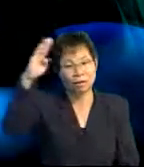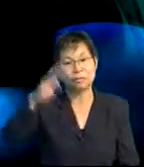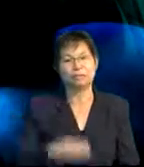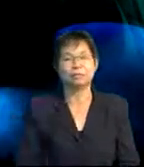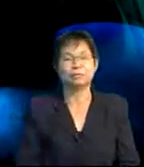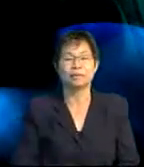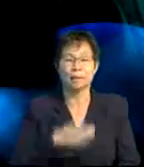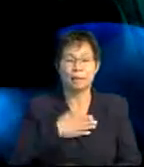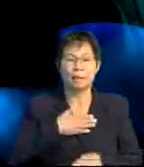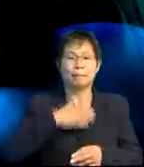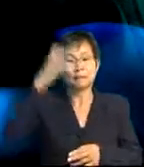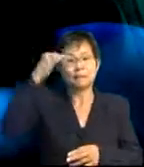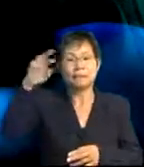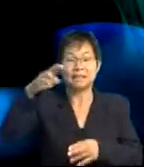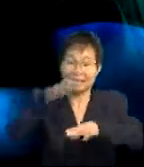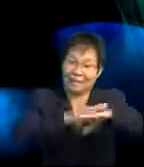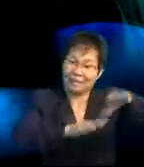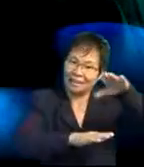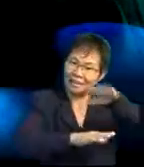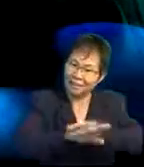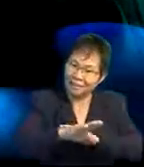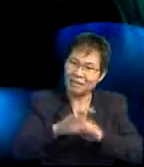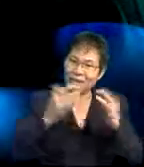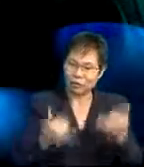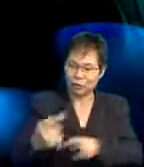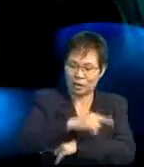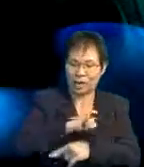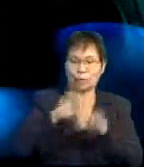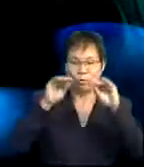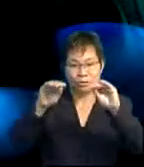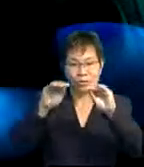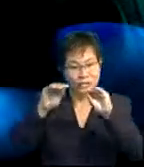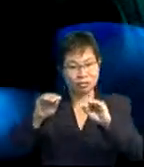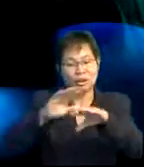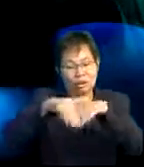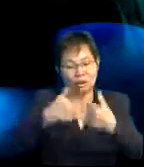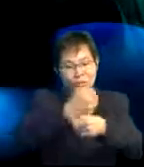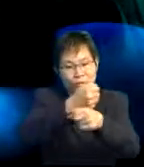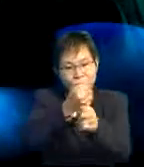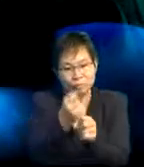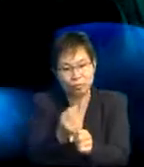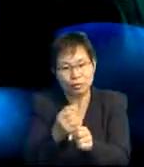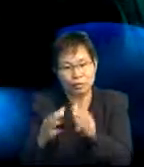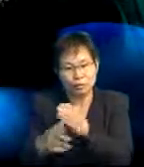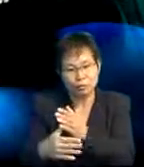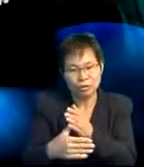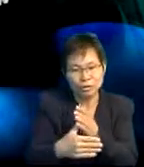Hello, I'm Mr. Hans. Today, I'm going to teach you how to make